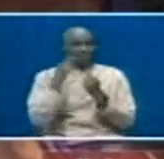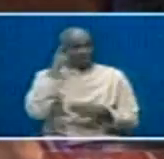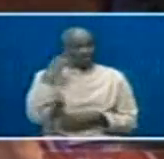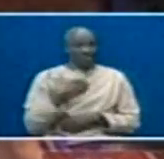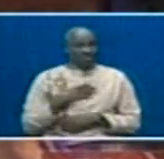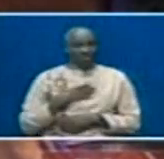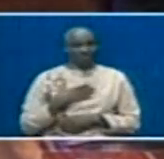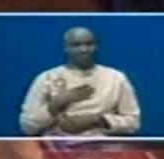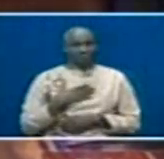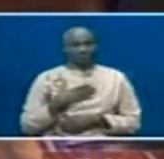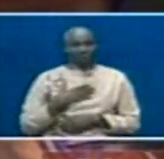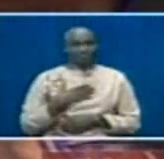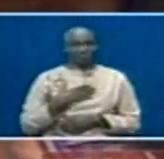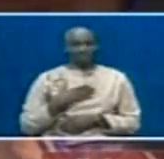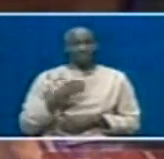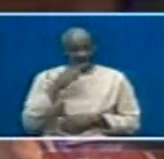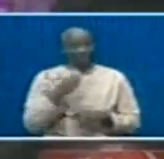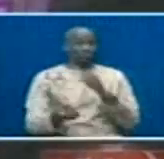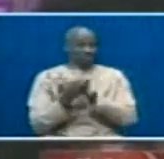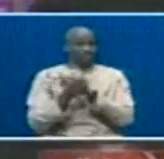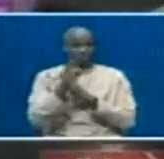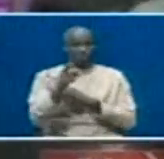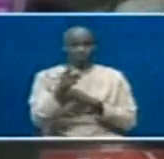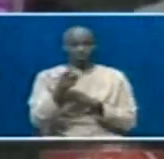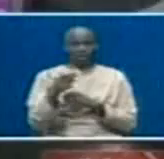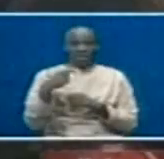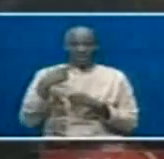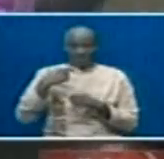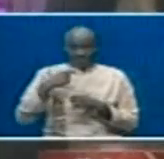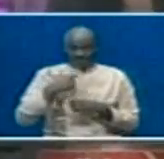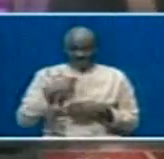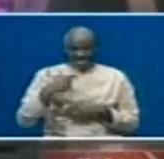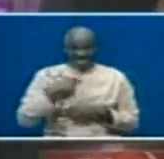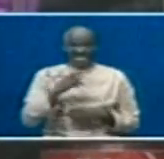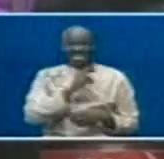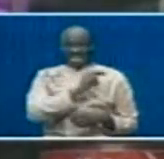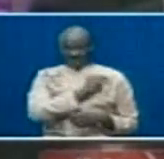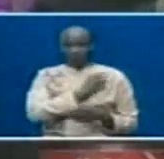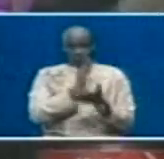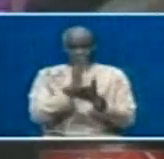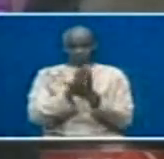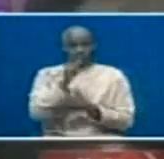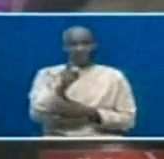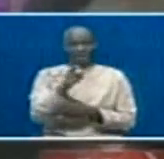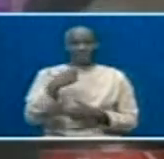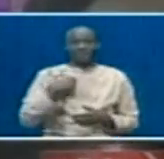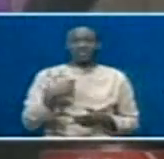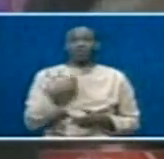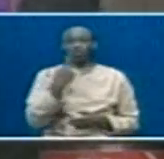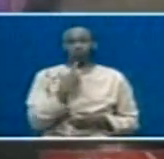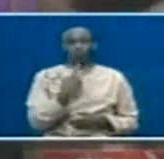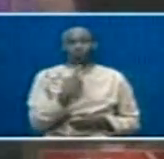Because I have to explain to you first that Ali, I'm not actually a nephew. I am